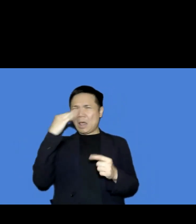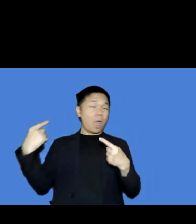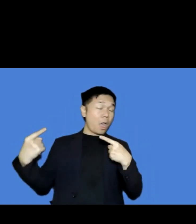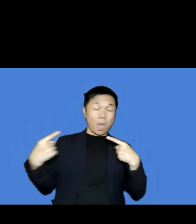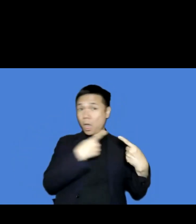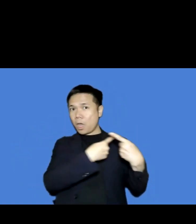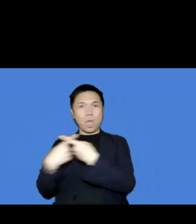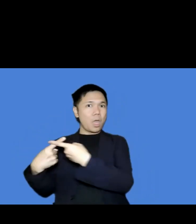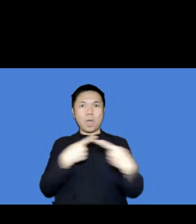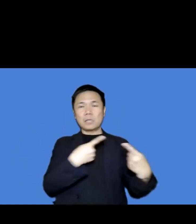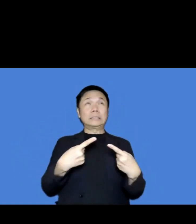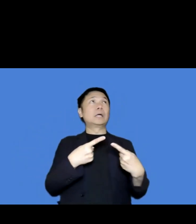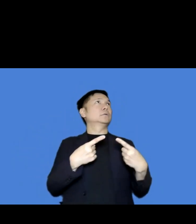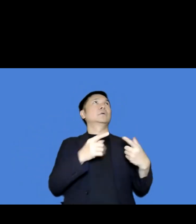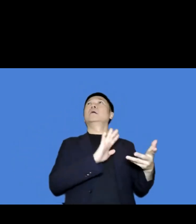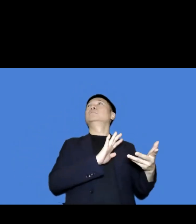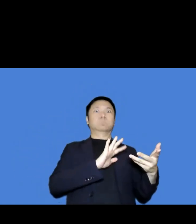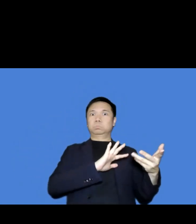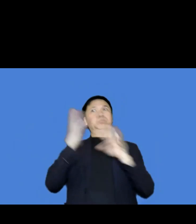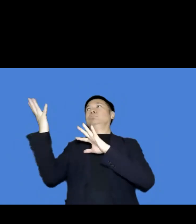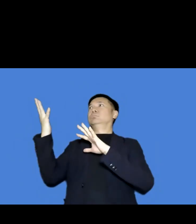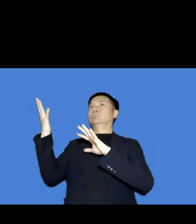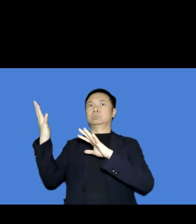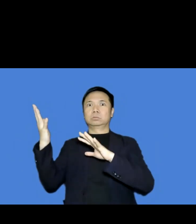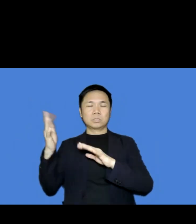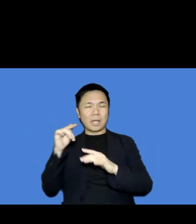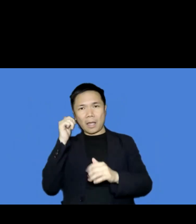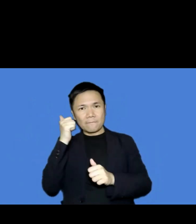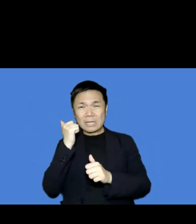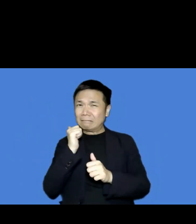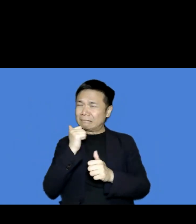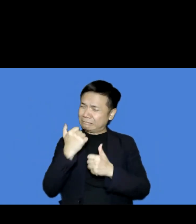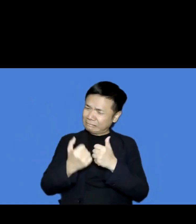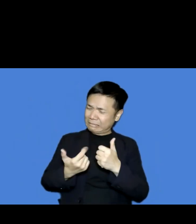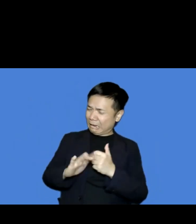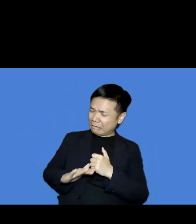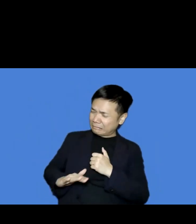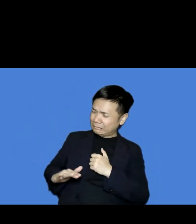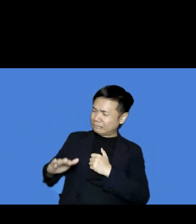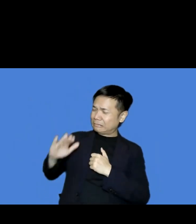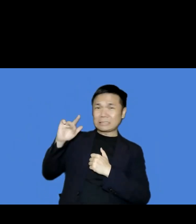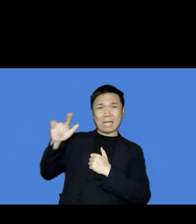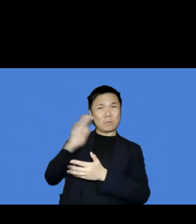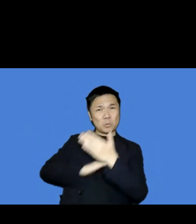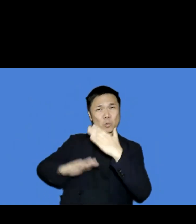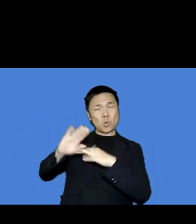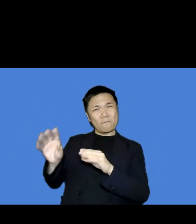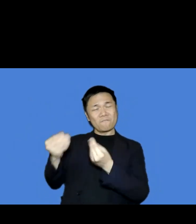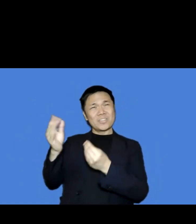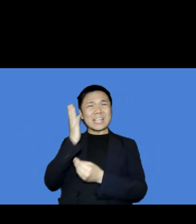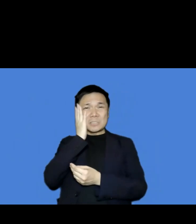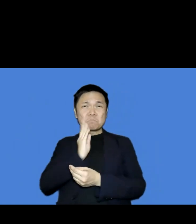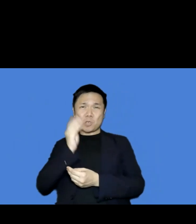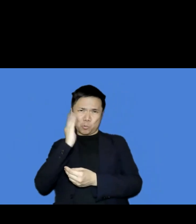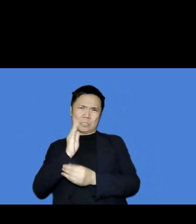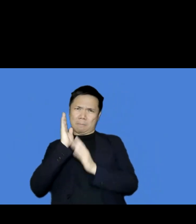by disaster, by every year, and these experiences needs to be put on the table by the